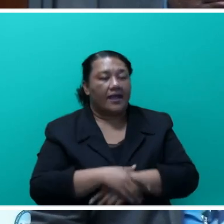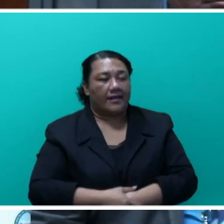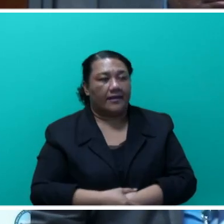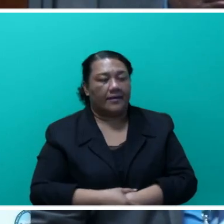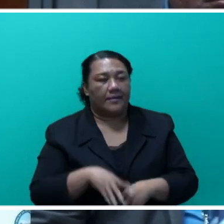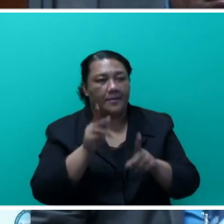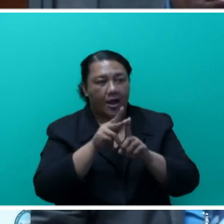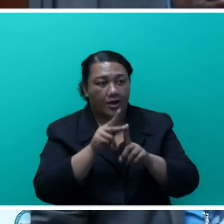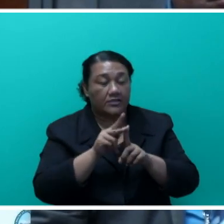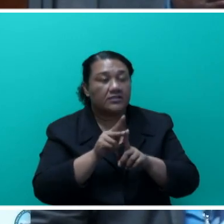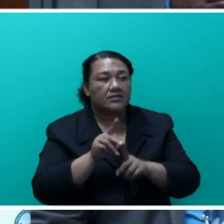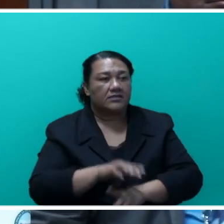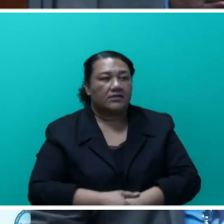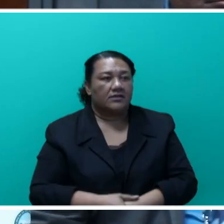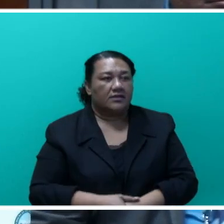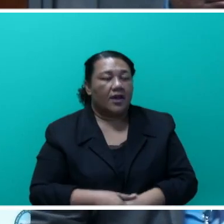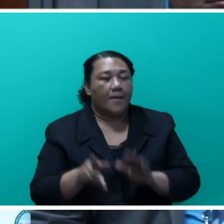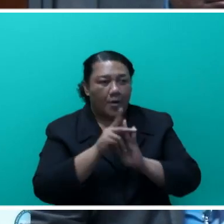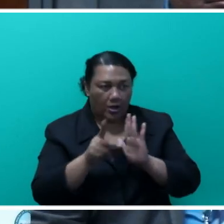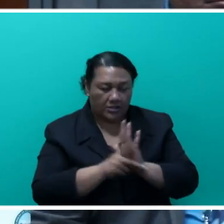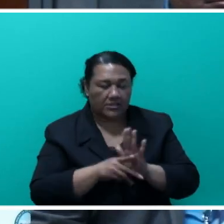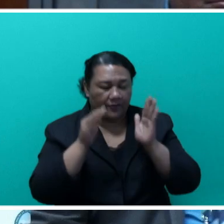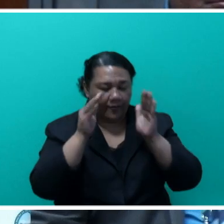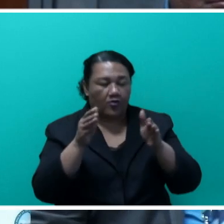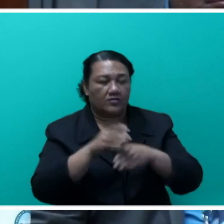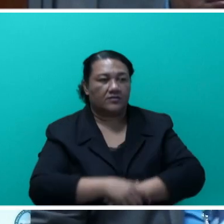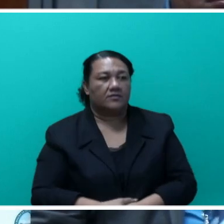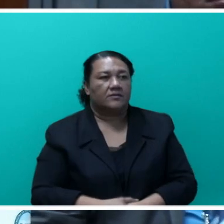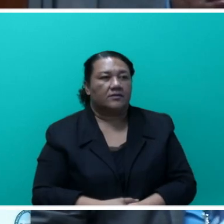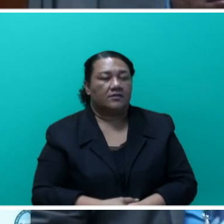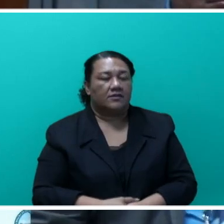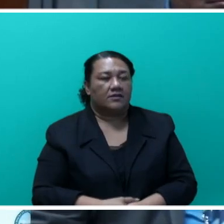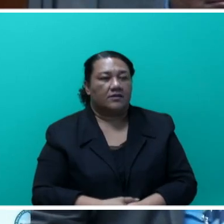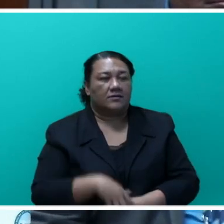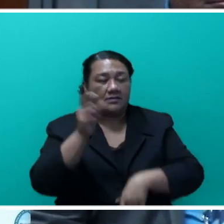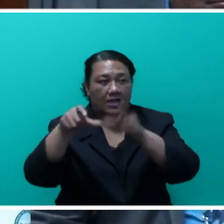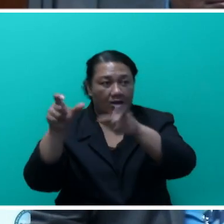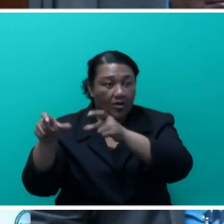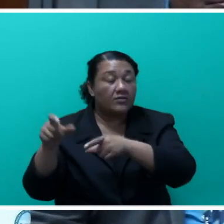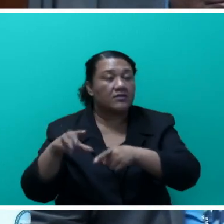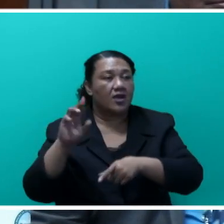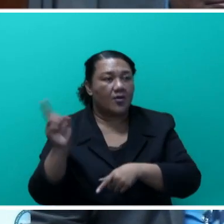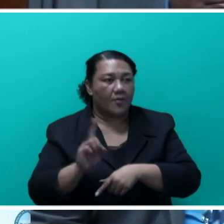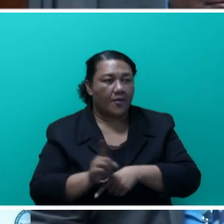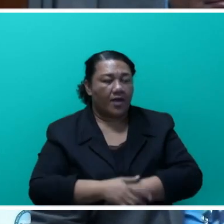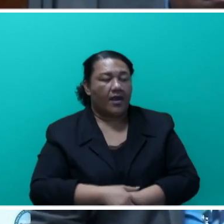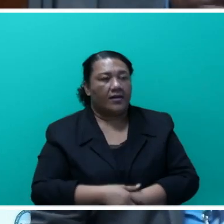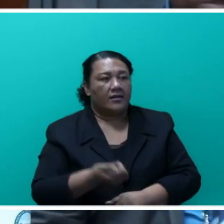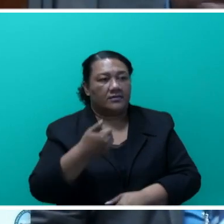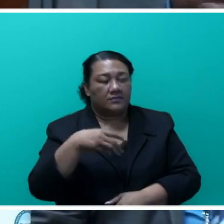priority policy focus. Stakeholders present, which included 60